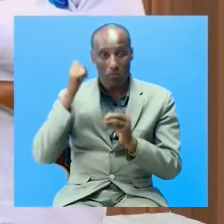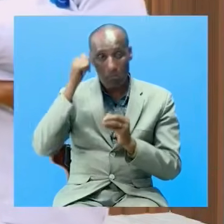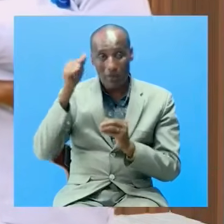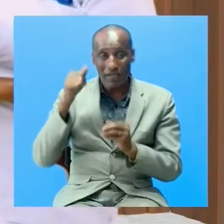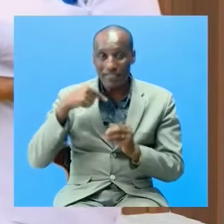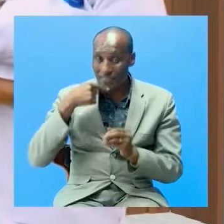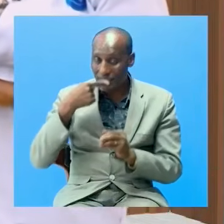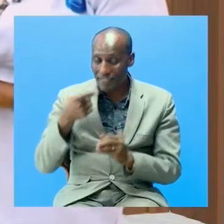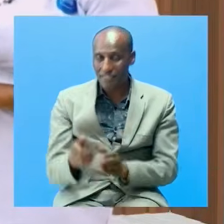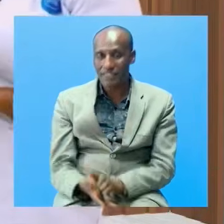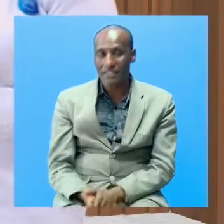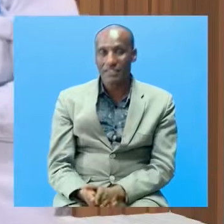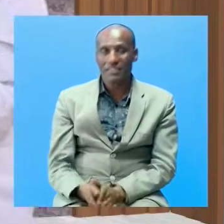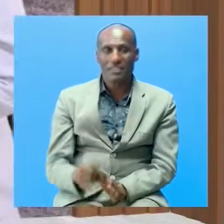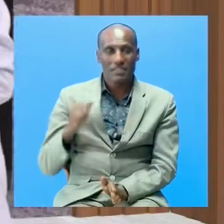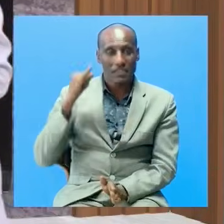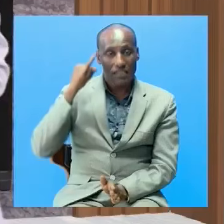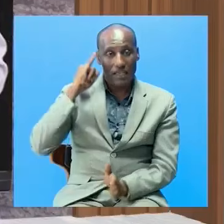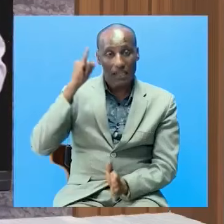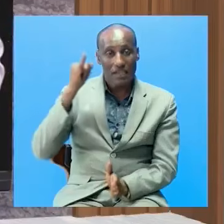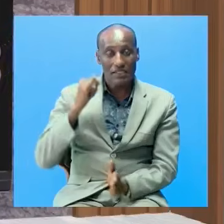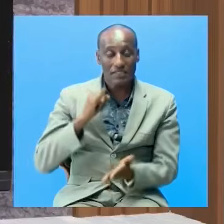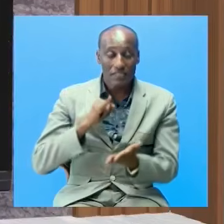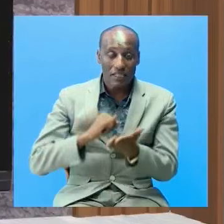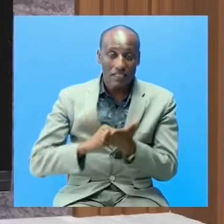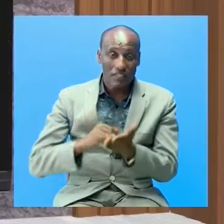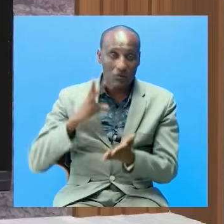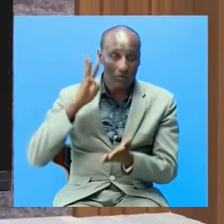said it will rain, it will rain.